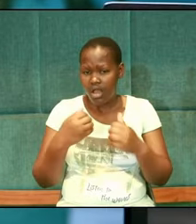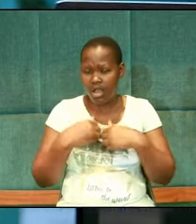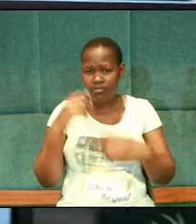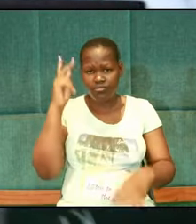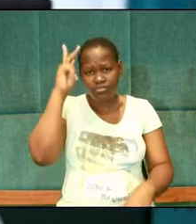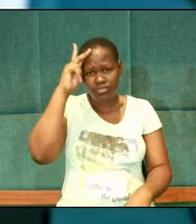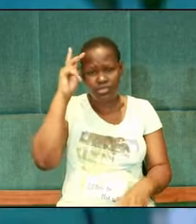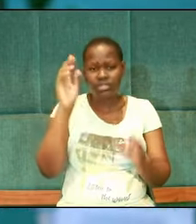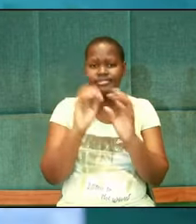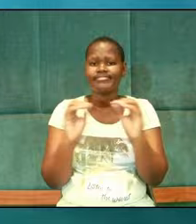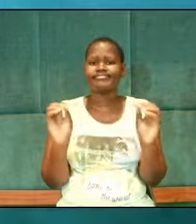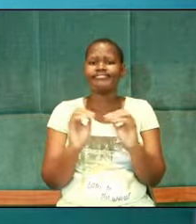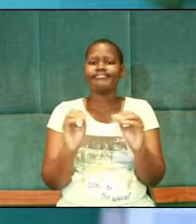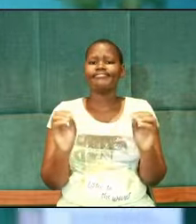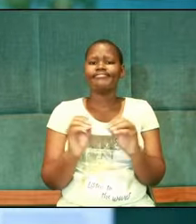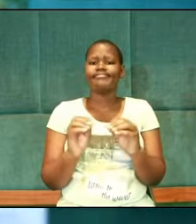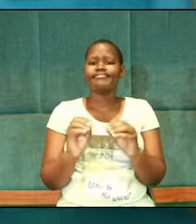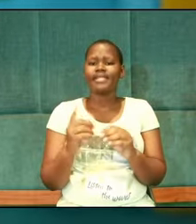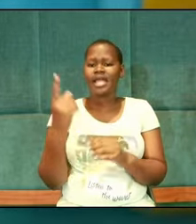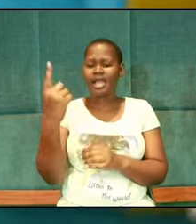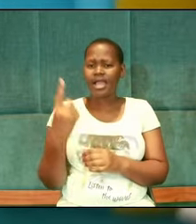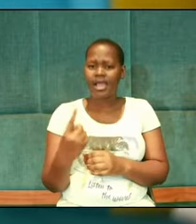The counseling has become a rubber stamp.